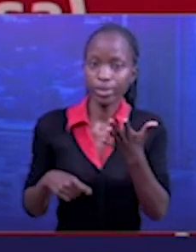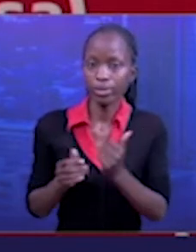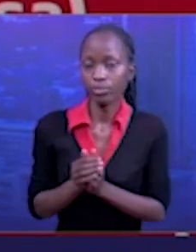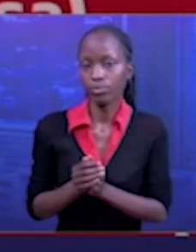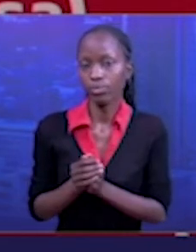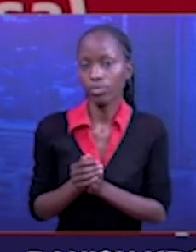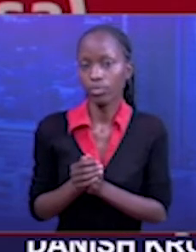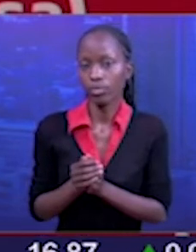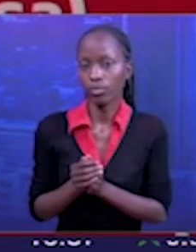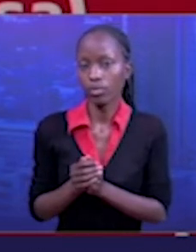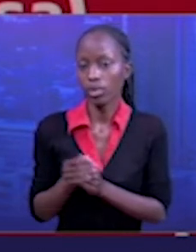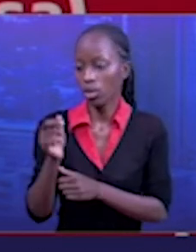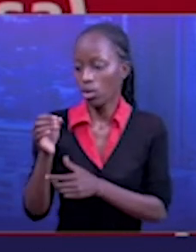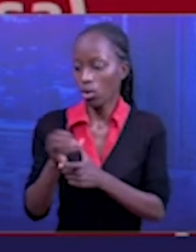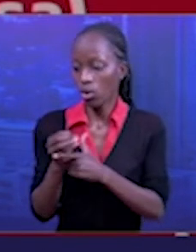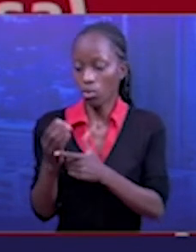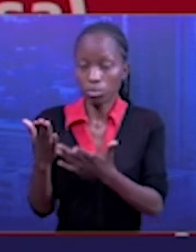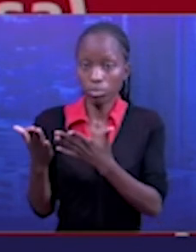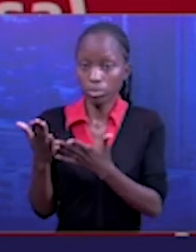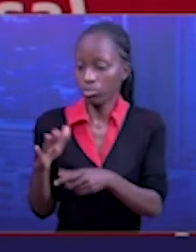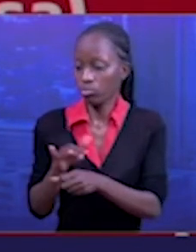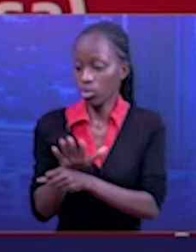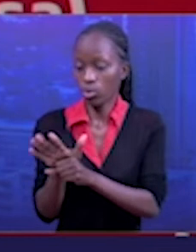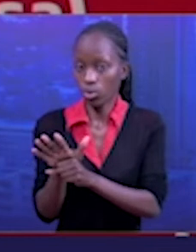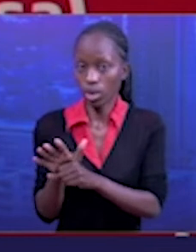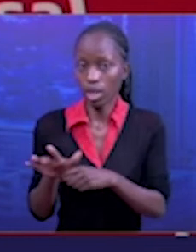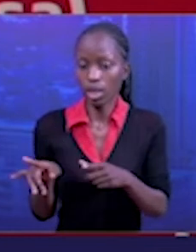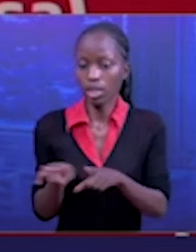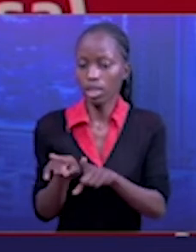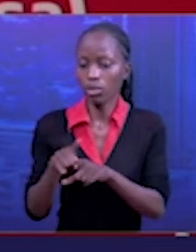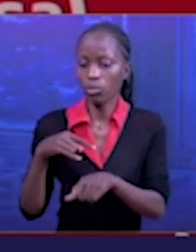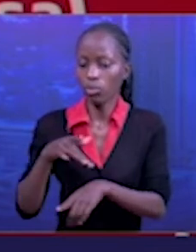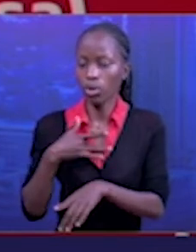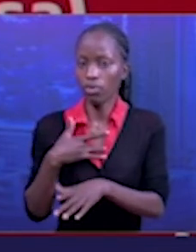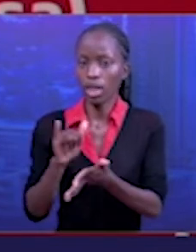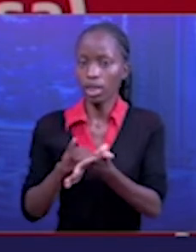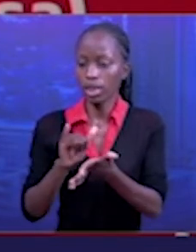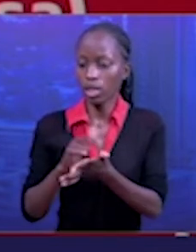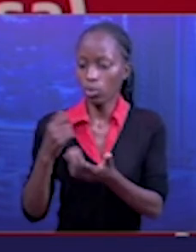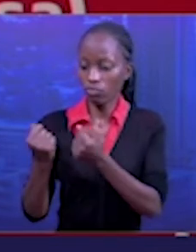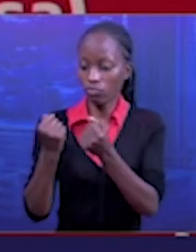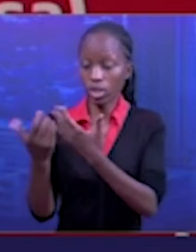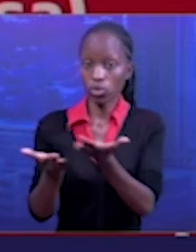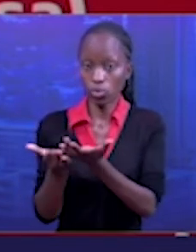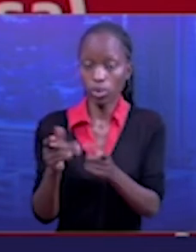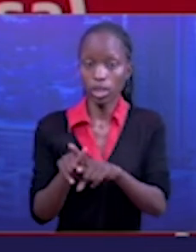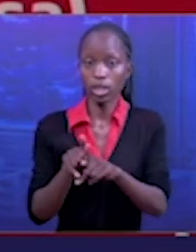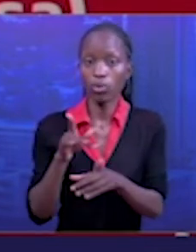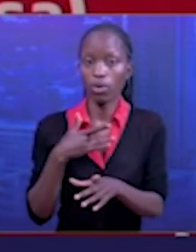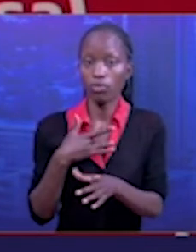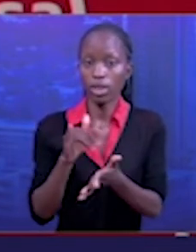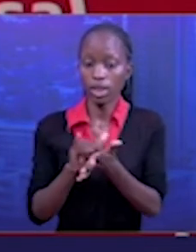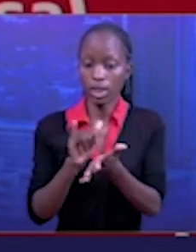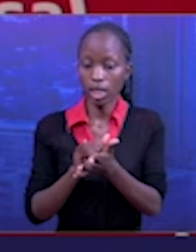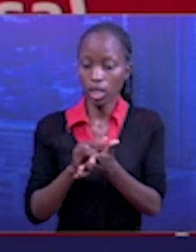margins, or whether it was COVID. So we feel we have a resilient business. We feel we've built business models